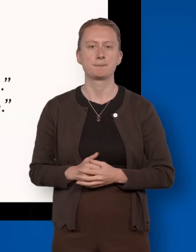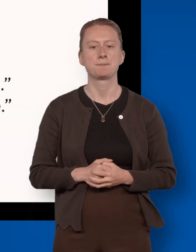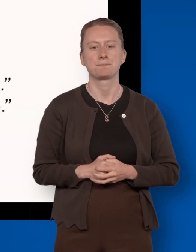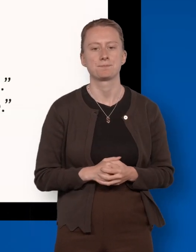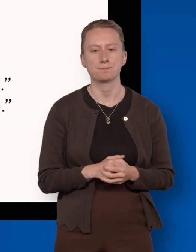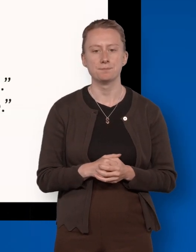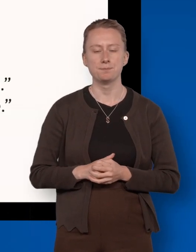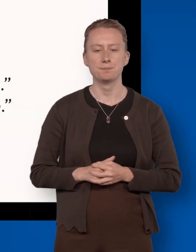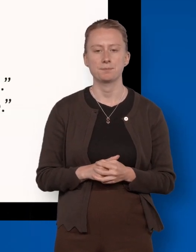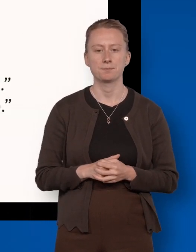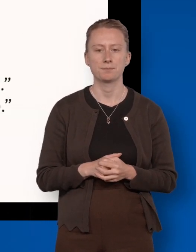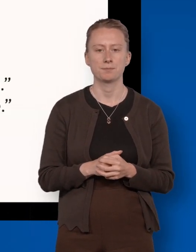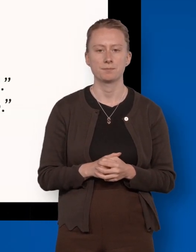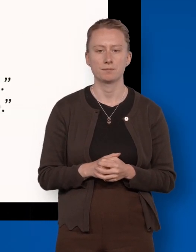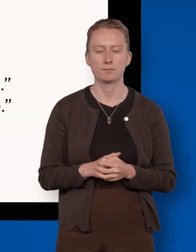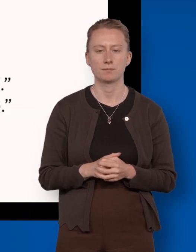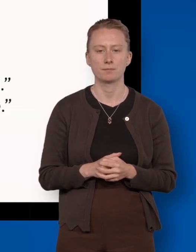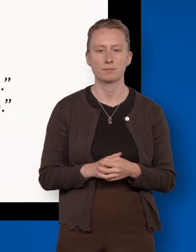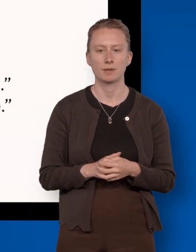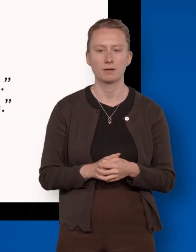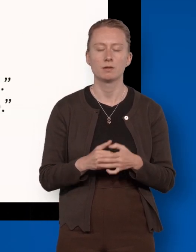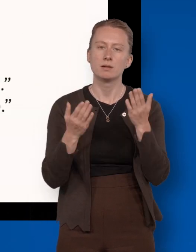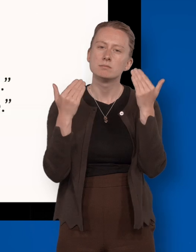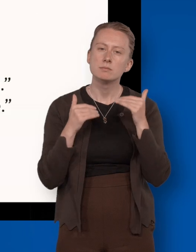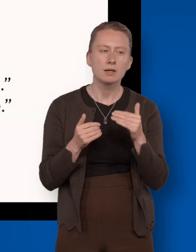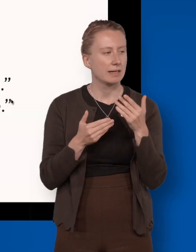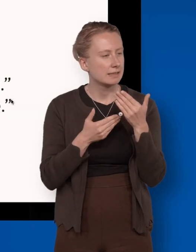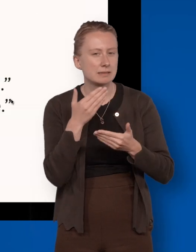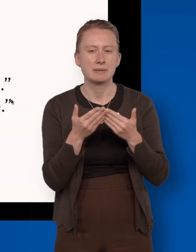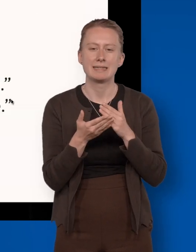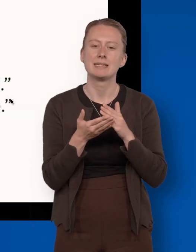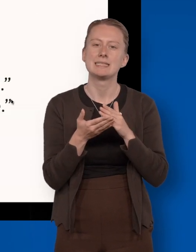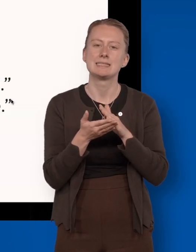So just to explain a little bit more what I mean by semantic similarity.